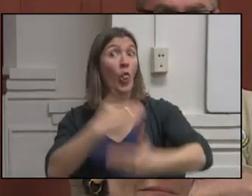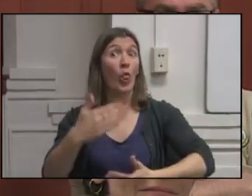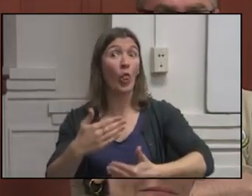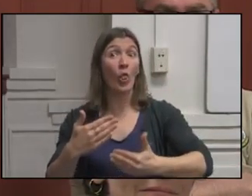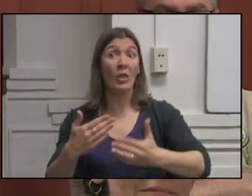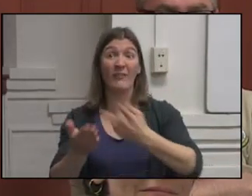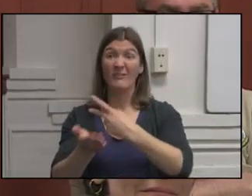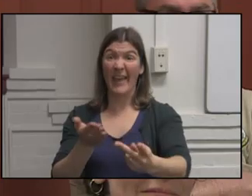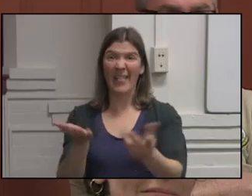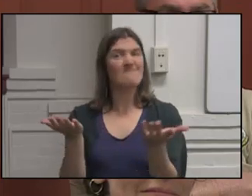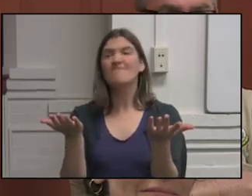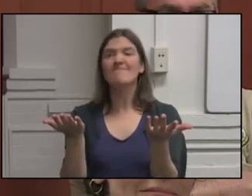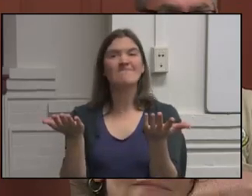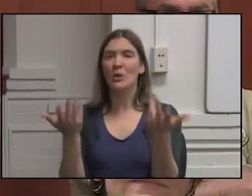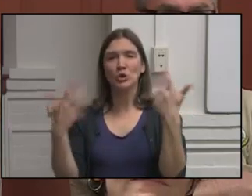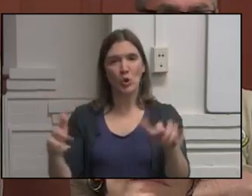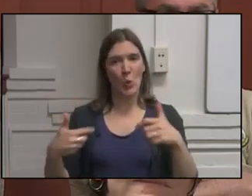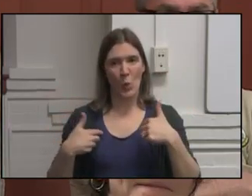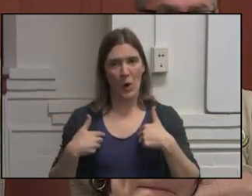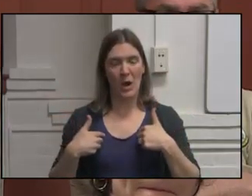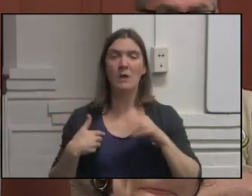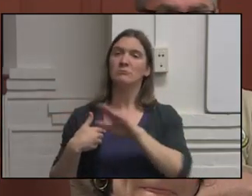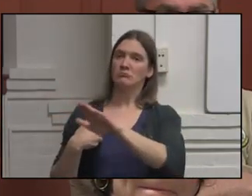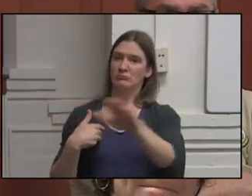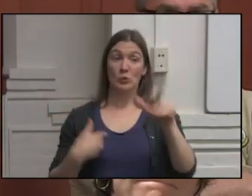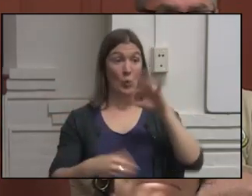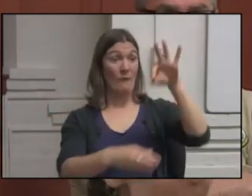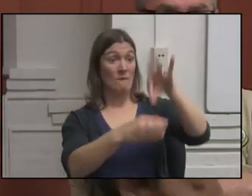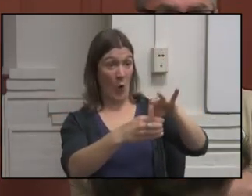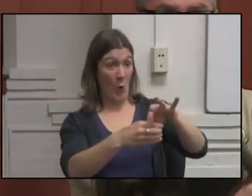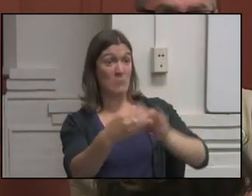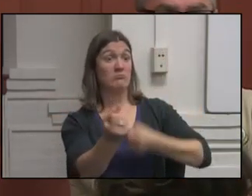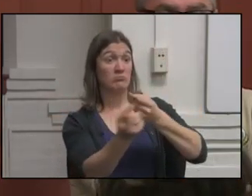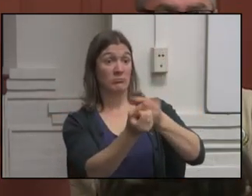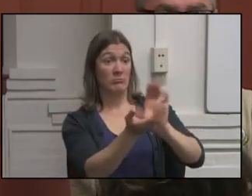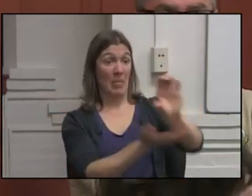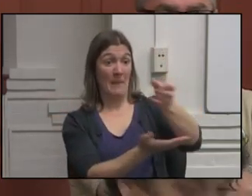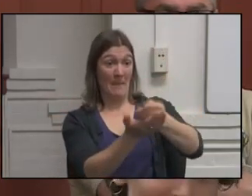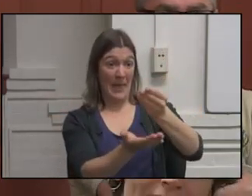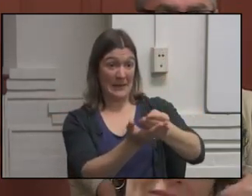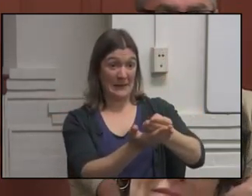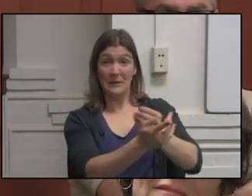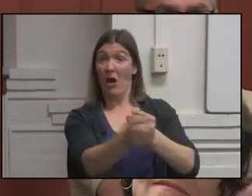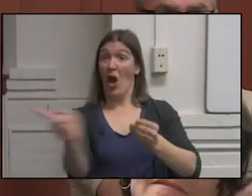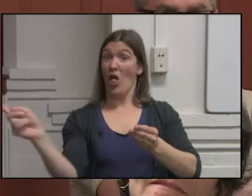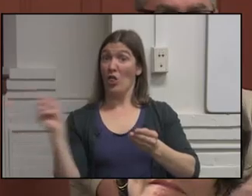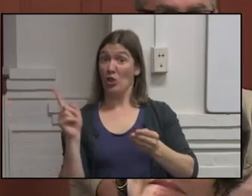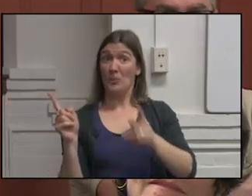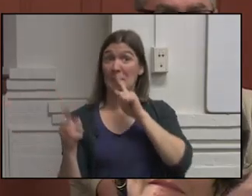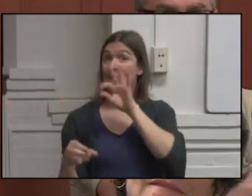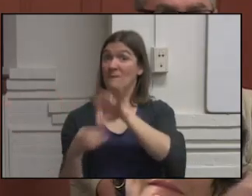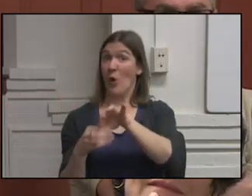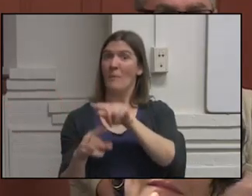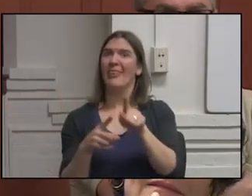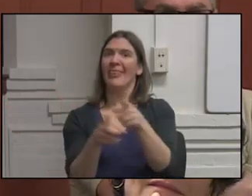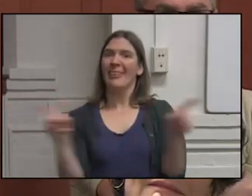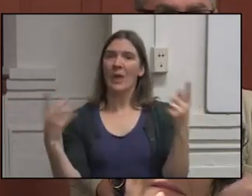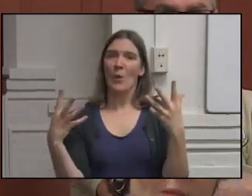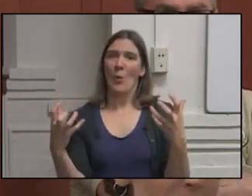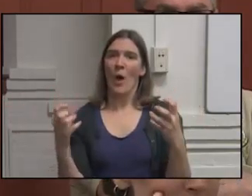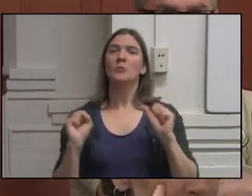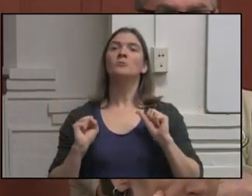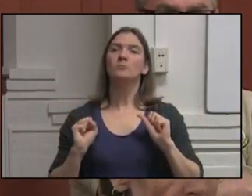not succeed. So I think everyone who voted for this, and probably a lot of people who didn't vote for it at town meeting, definitely